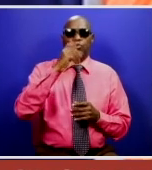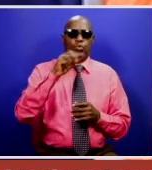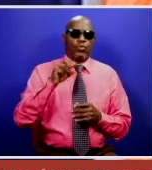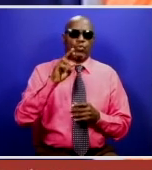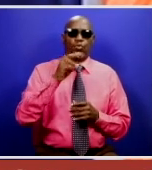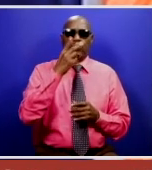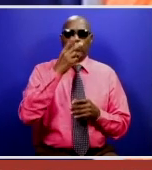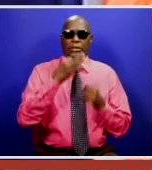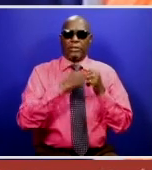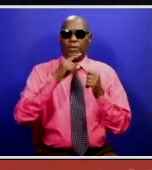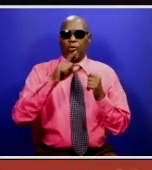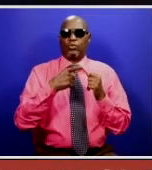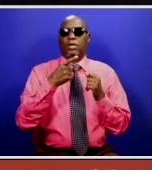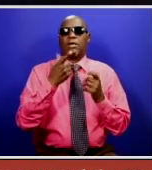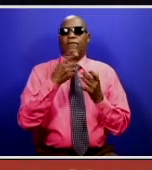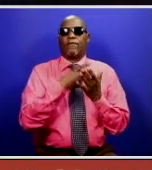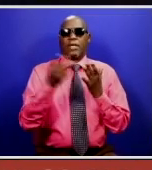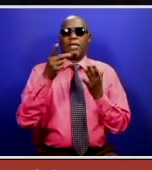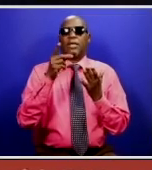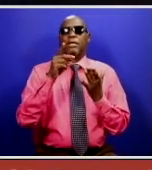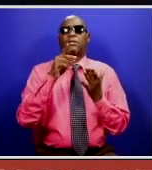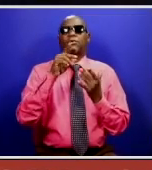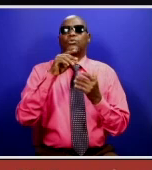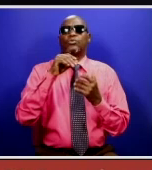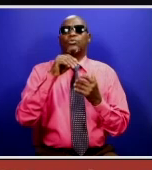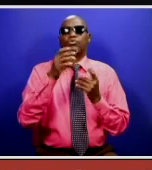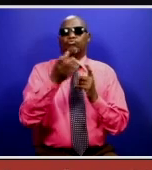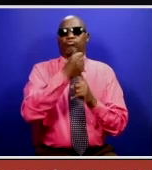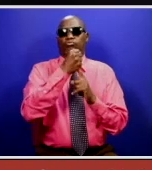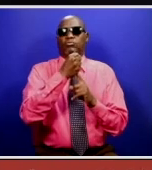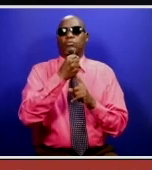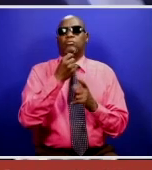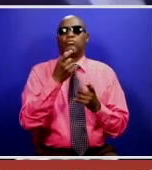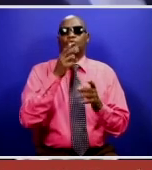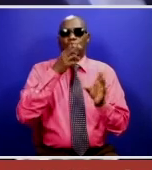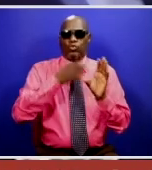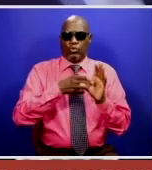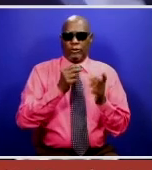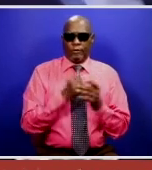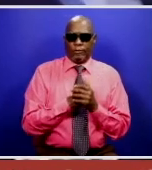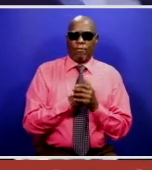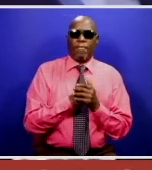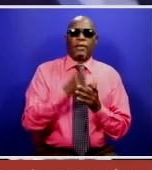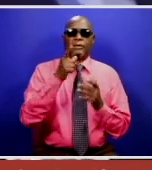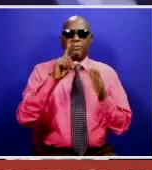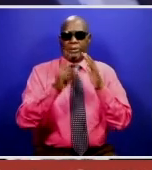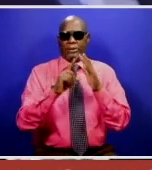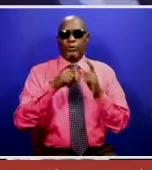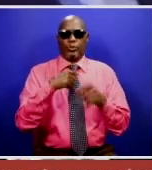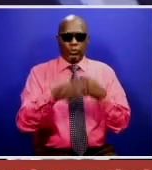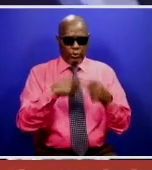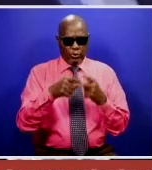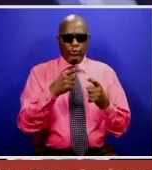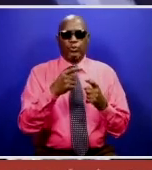28,052 candidates, however, failed to make choices of secondary schools they wish to join. Machogu has, however, assured that the ministry still ensured they